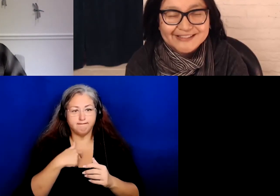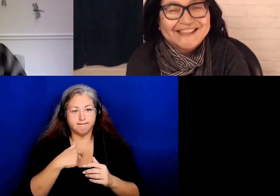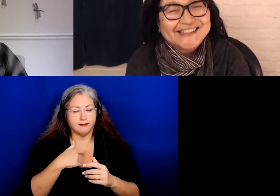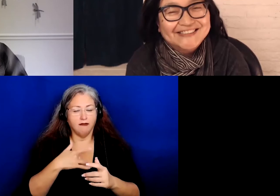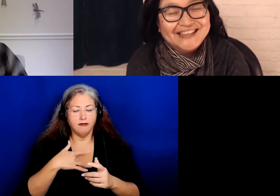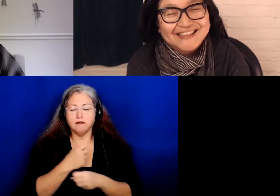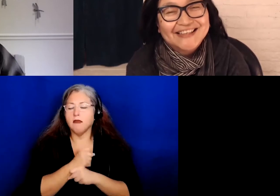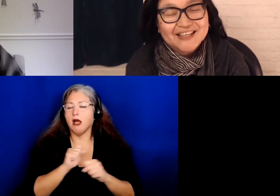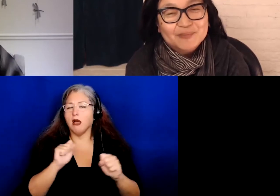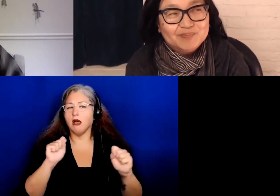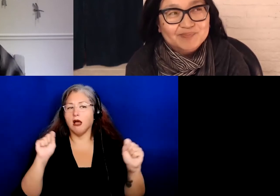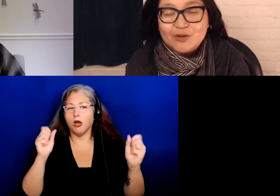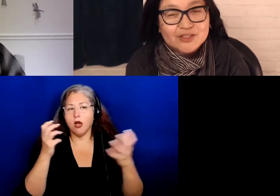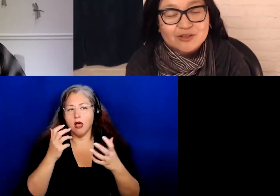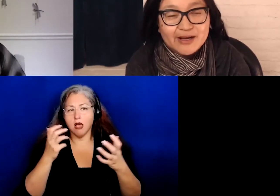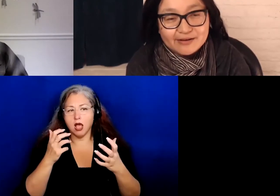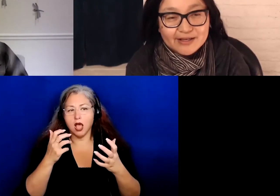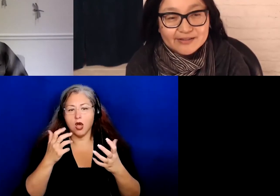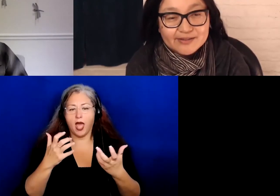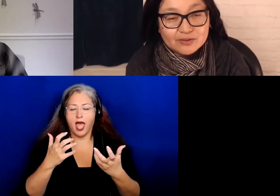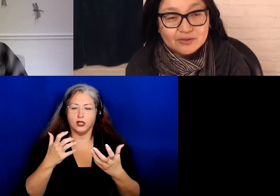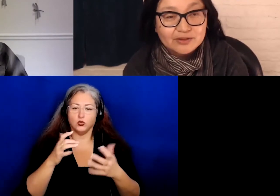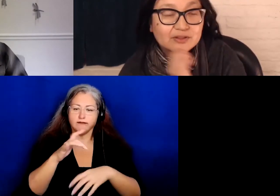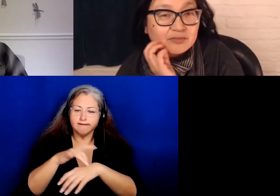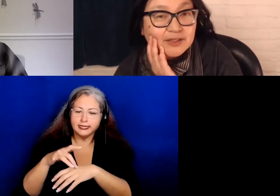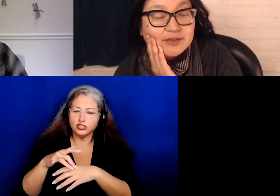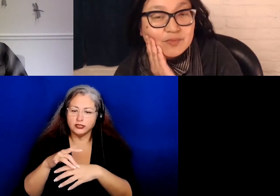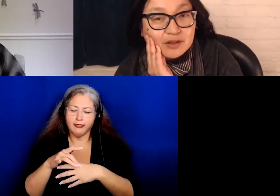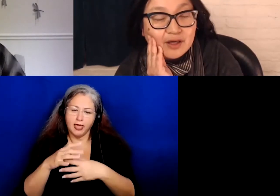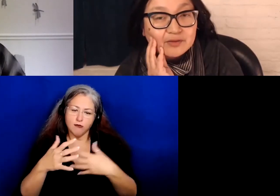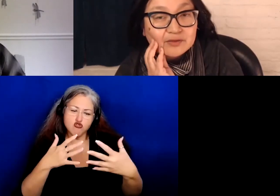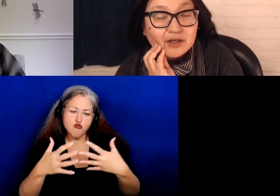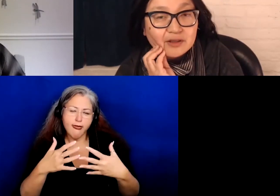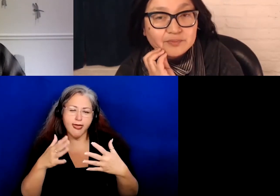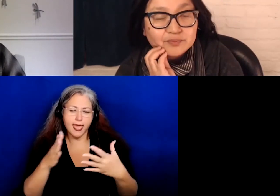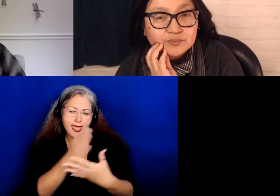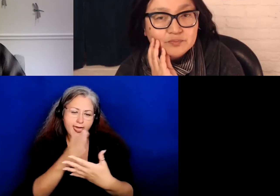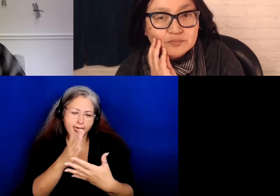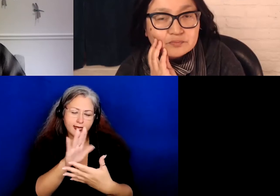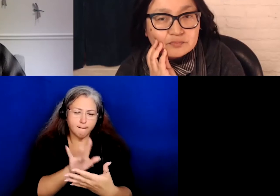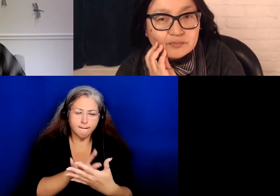liberated to like go into gray areas, or to write something that